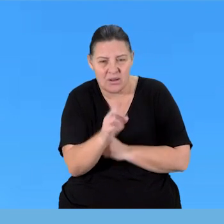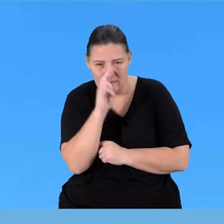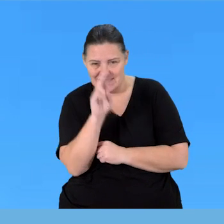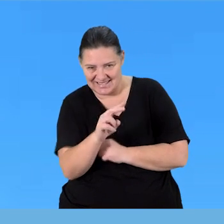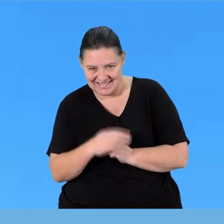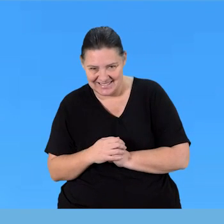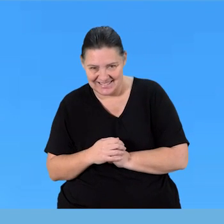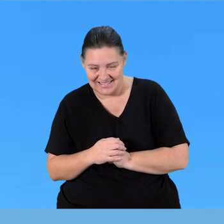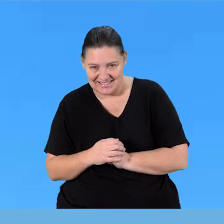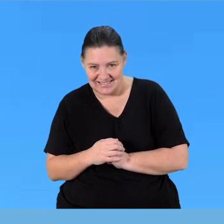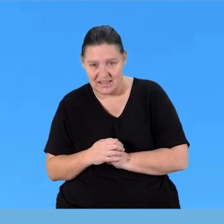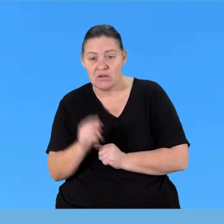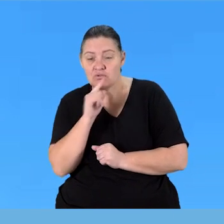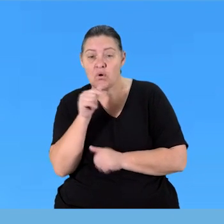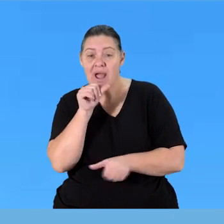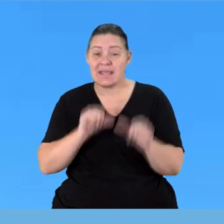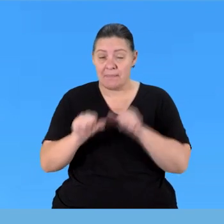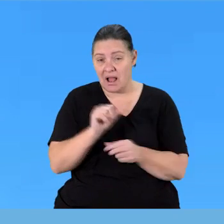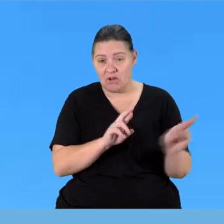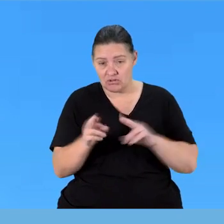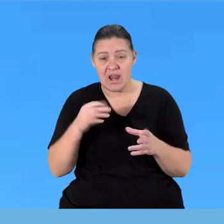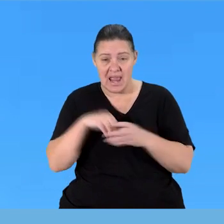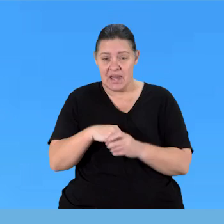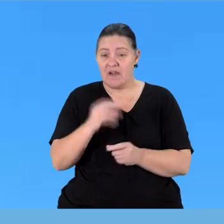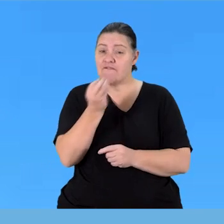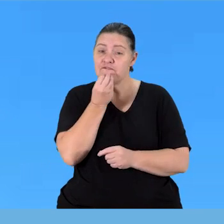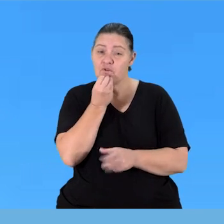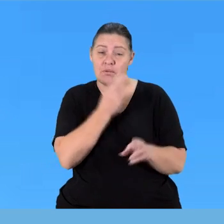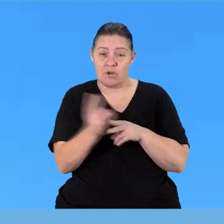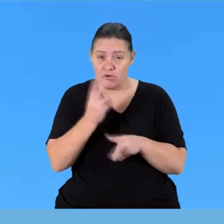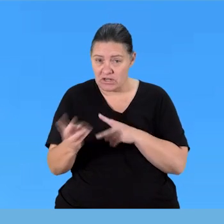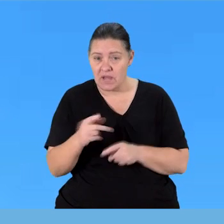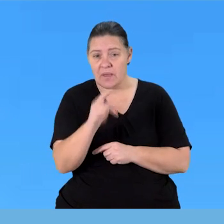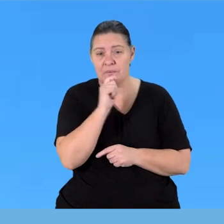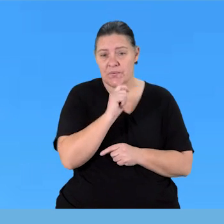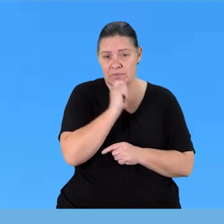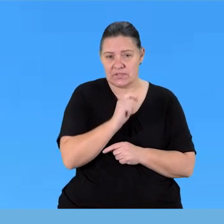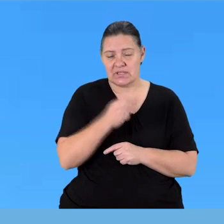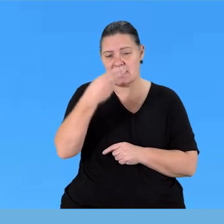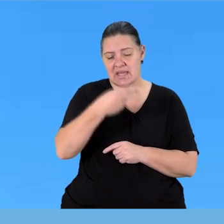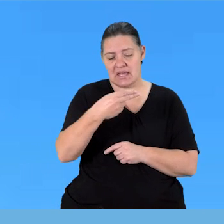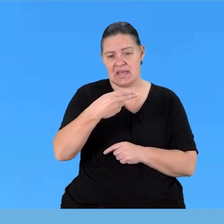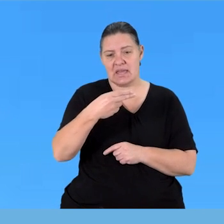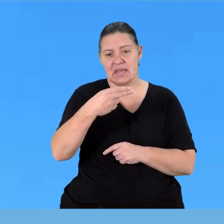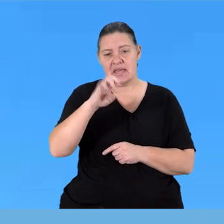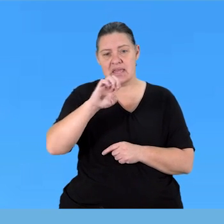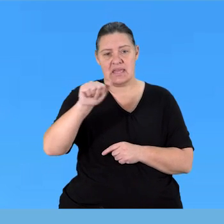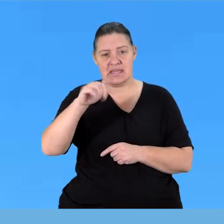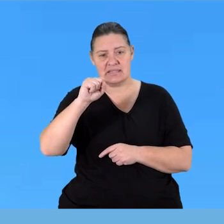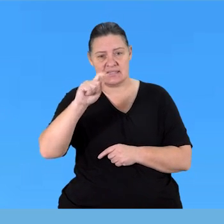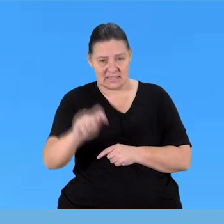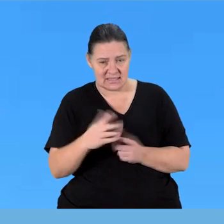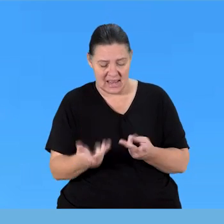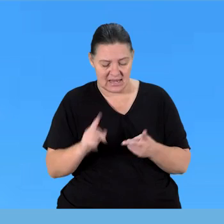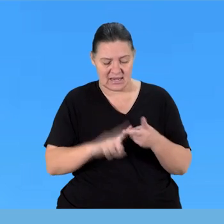about? We'll see. Now, to carry out these chemical reactions in food preparations, they are using yeast and